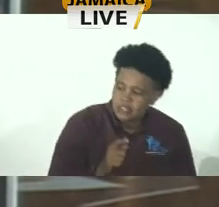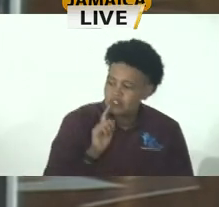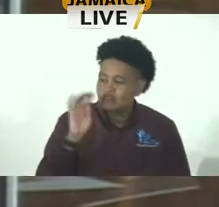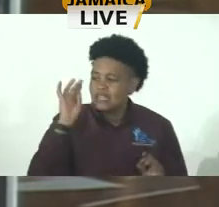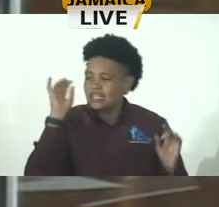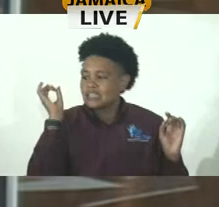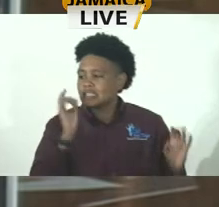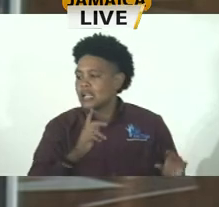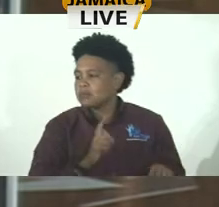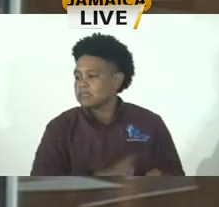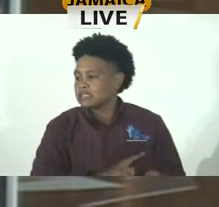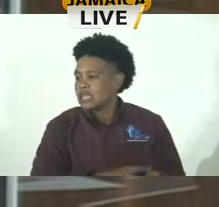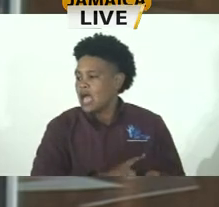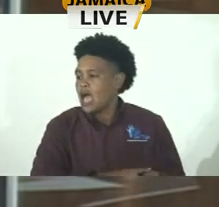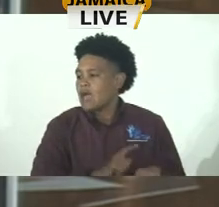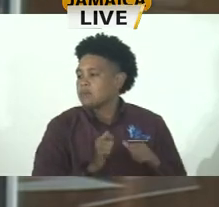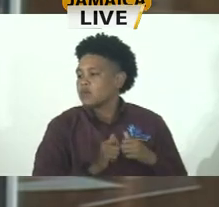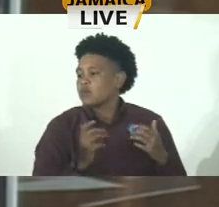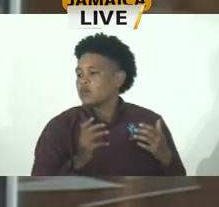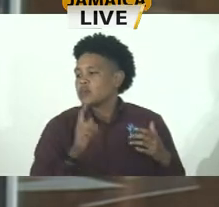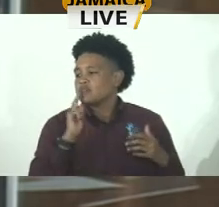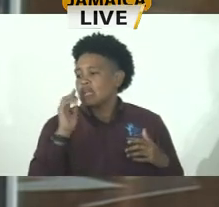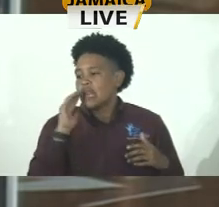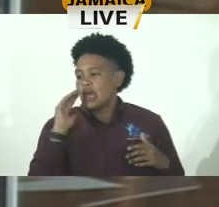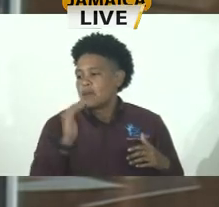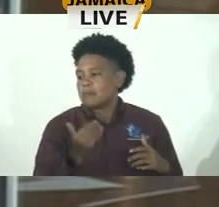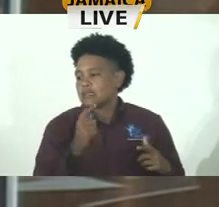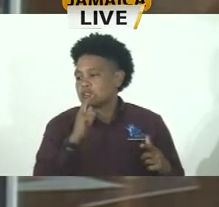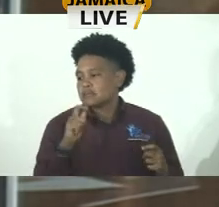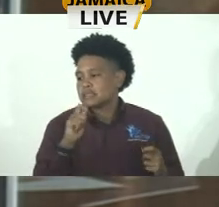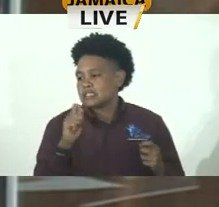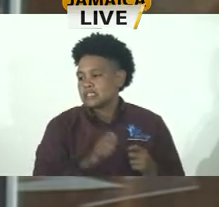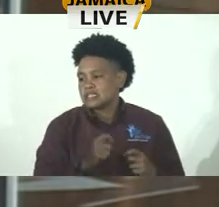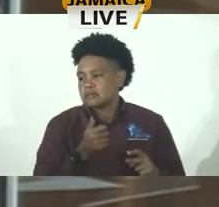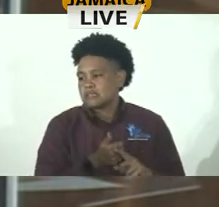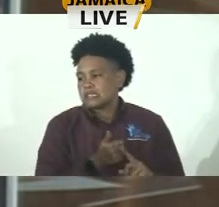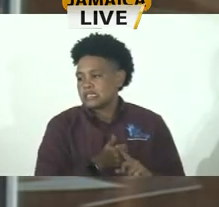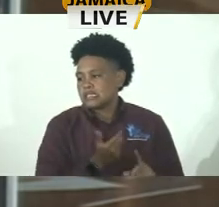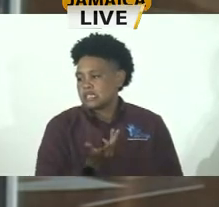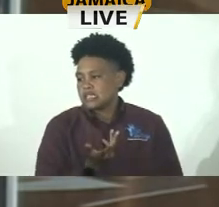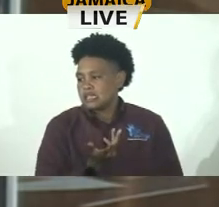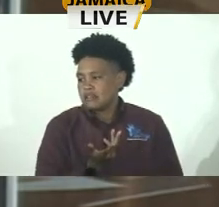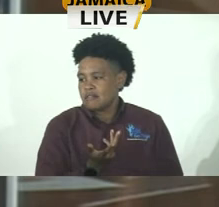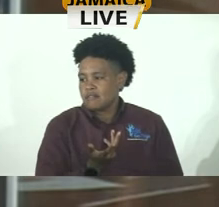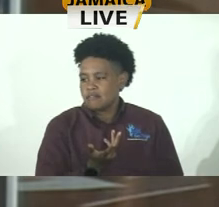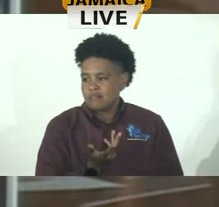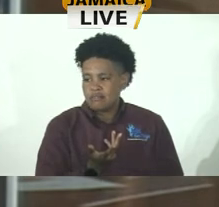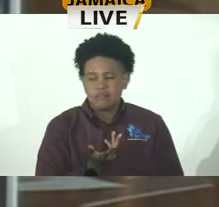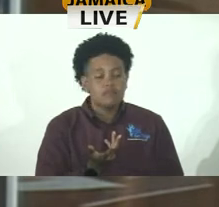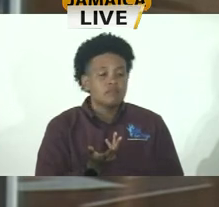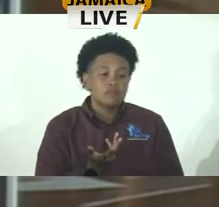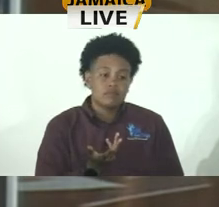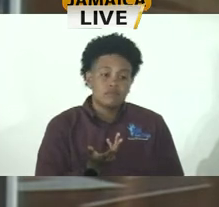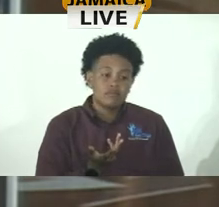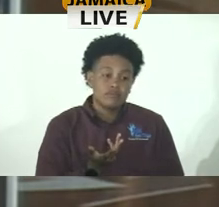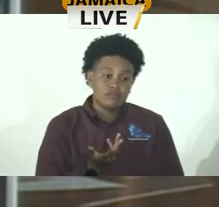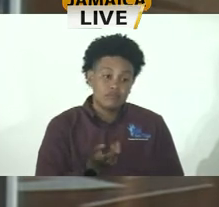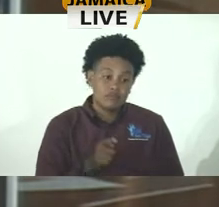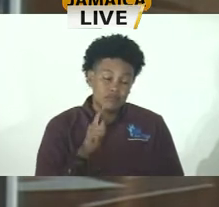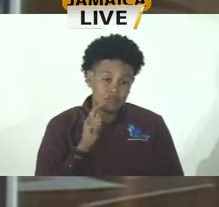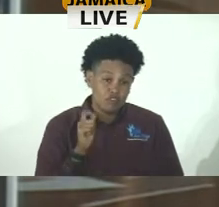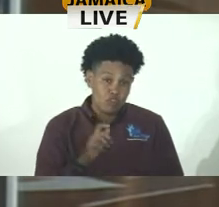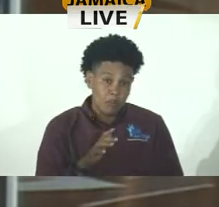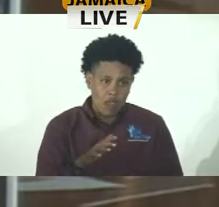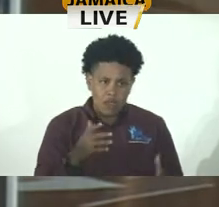time with what appears to be a particularly virulent strain that has taken them by surprise and